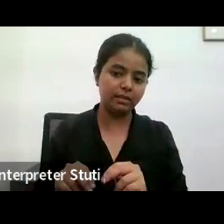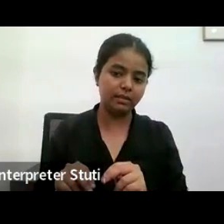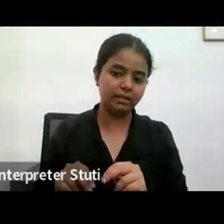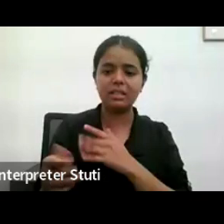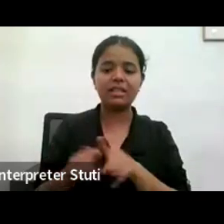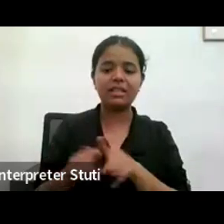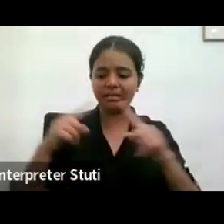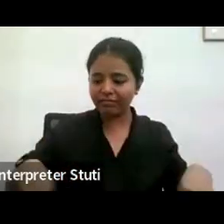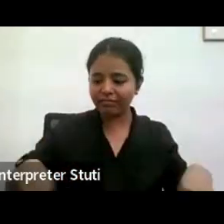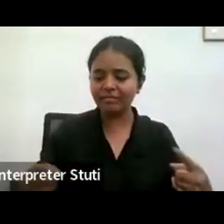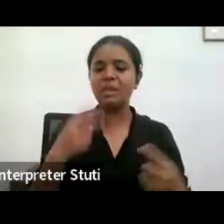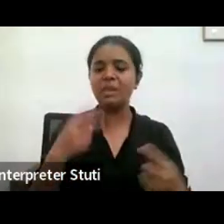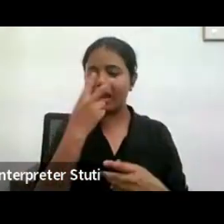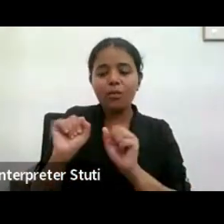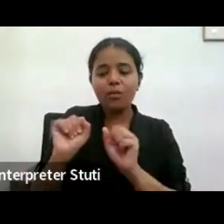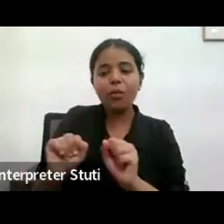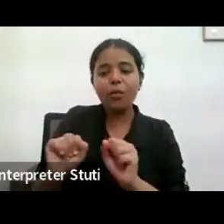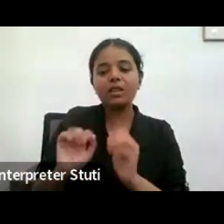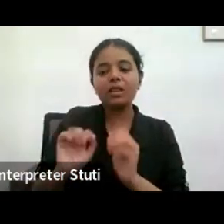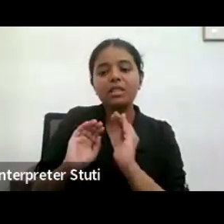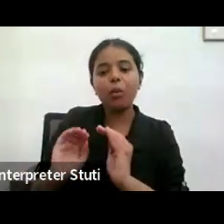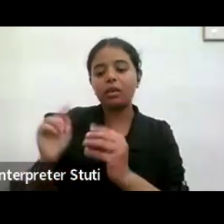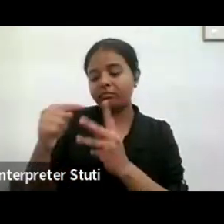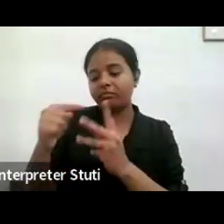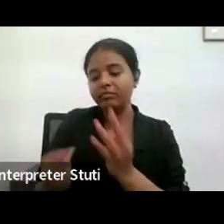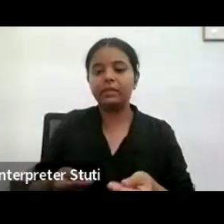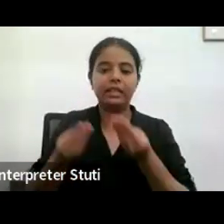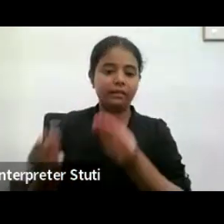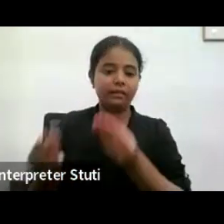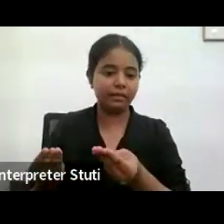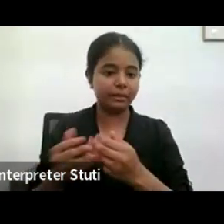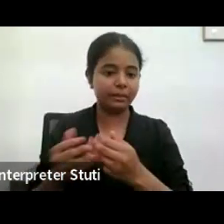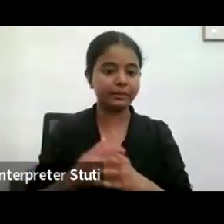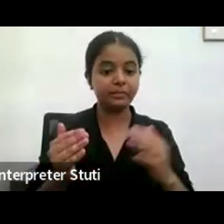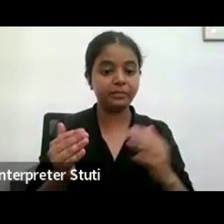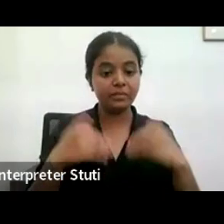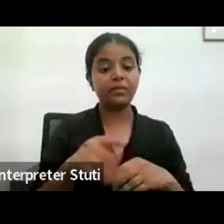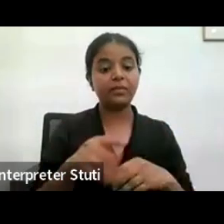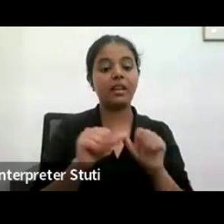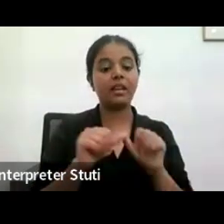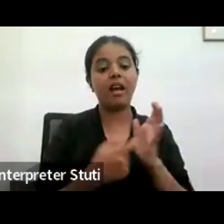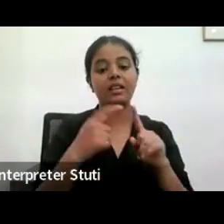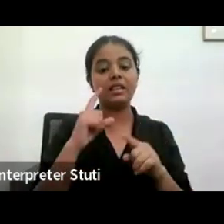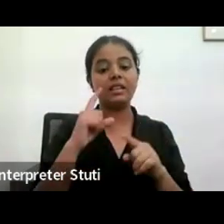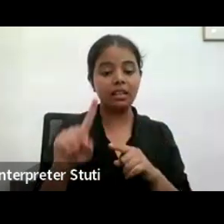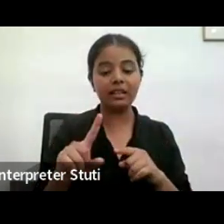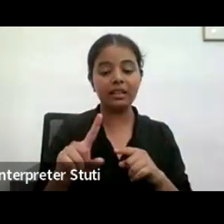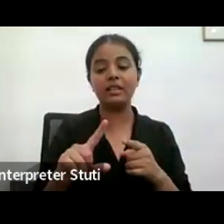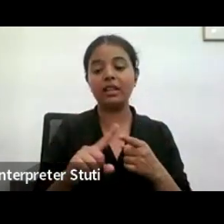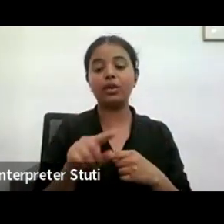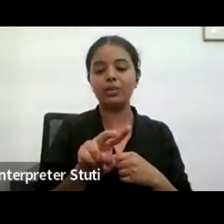the convention. It talks about the right to live independently within the community. Now, this is very important when we're talking